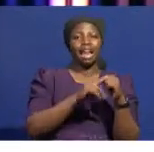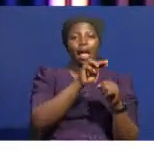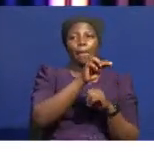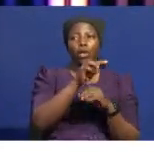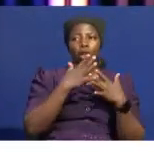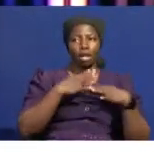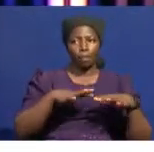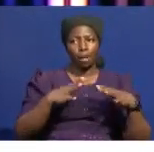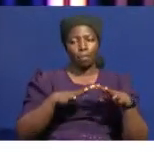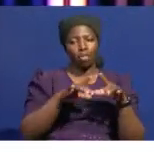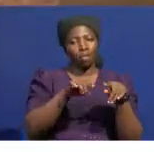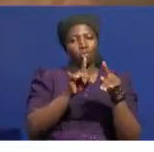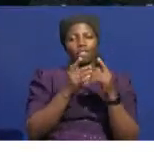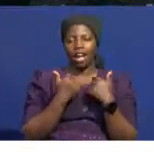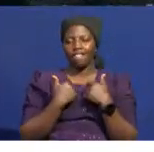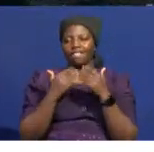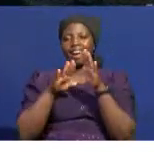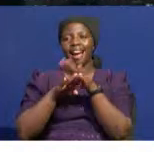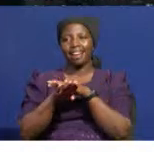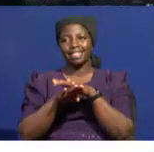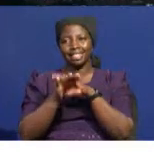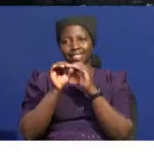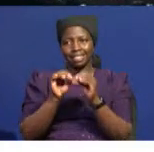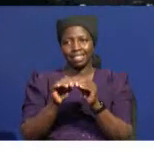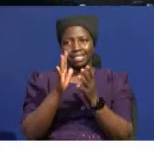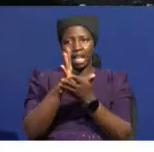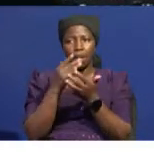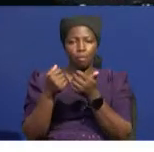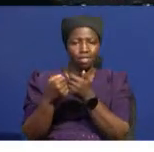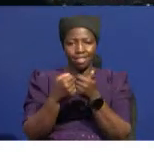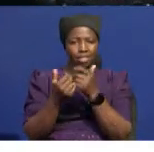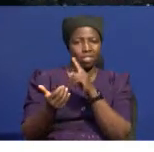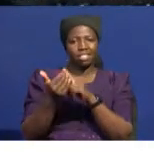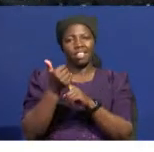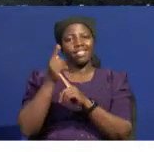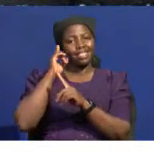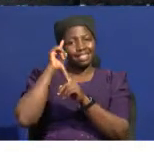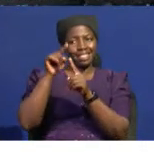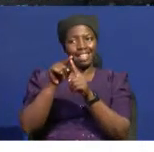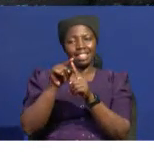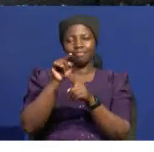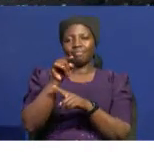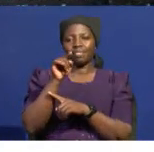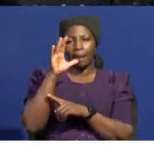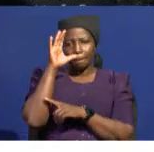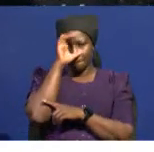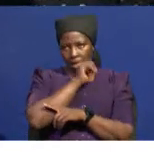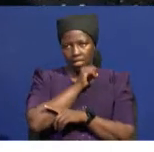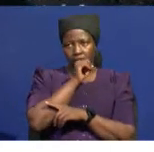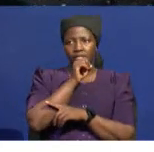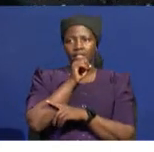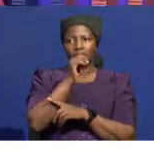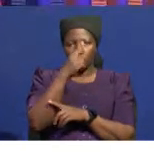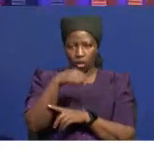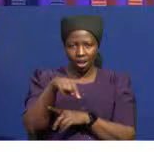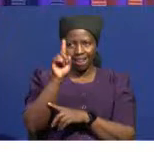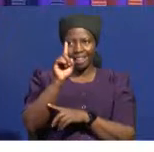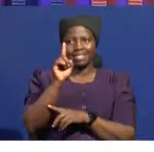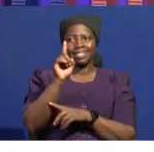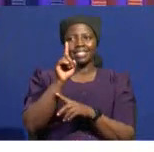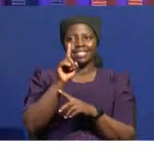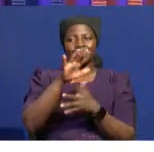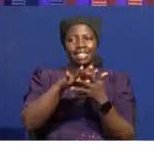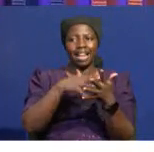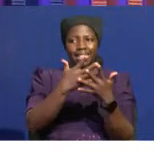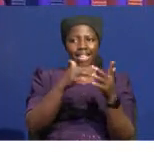as you say, still do not have access. Some of the hurdles in reaching these targets is lack of funds in proper structures. I can